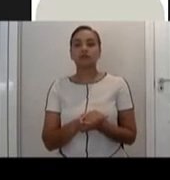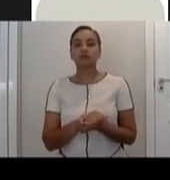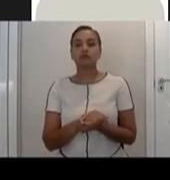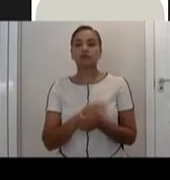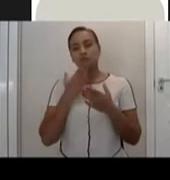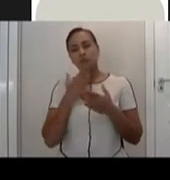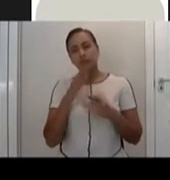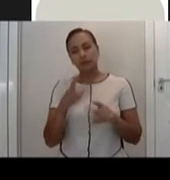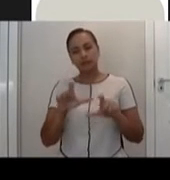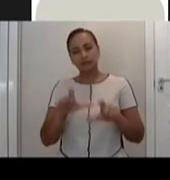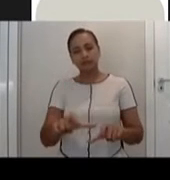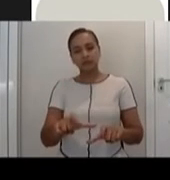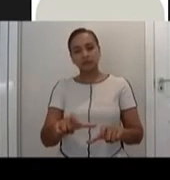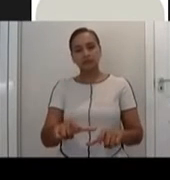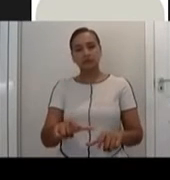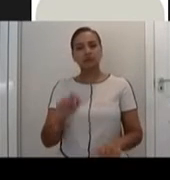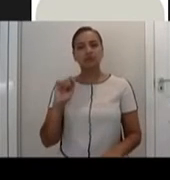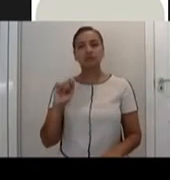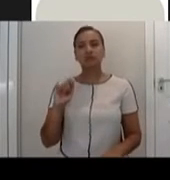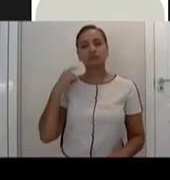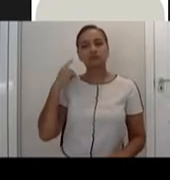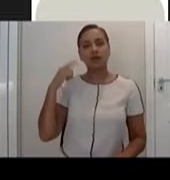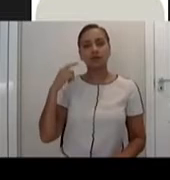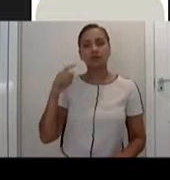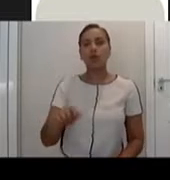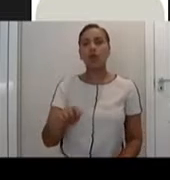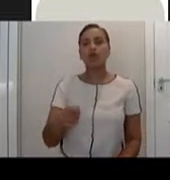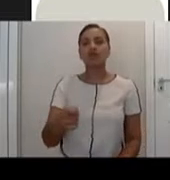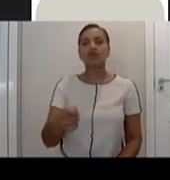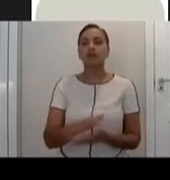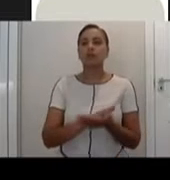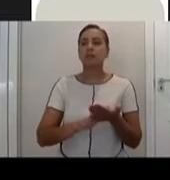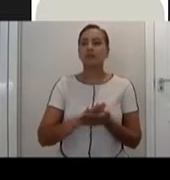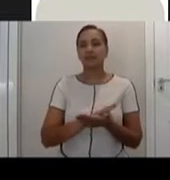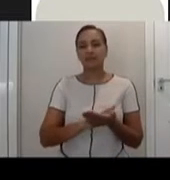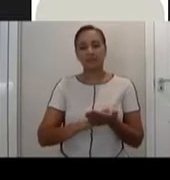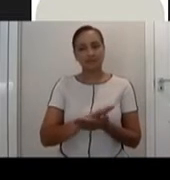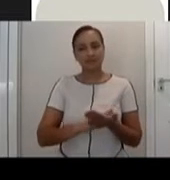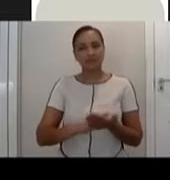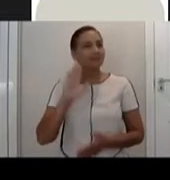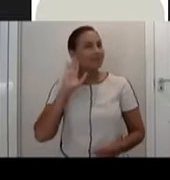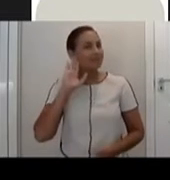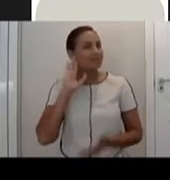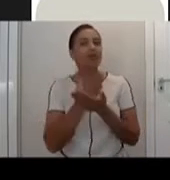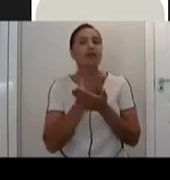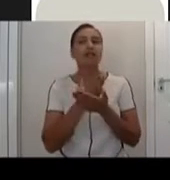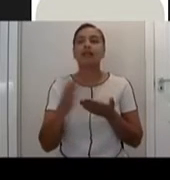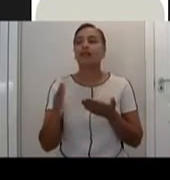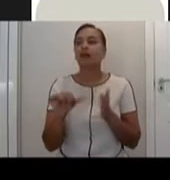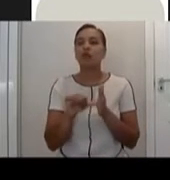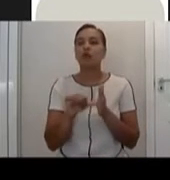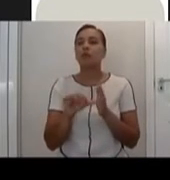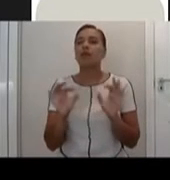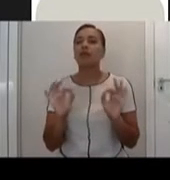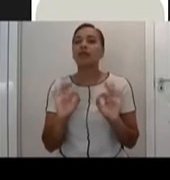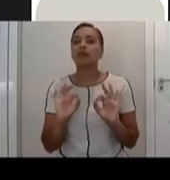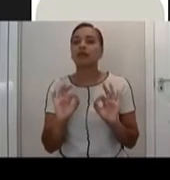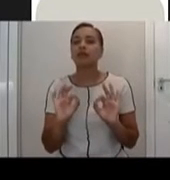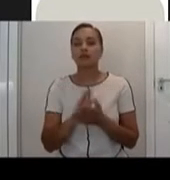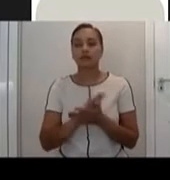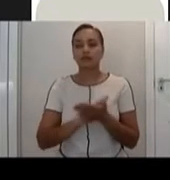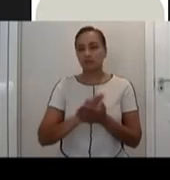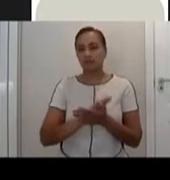mute, it just means that one, it's easier for people to hear the presenters. It allows